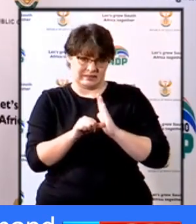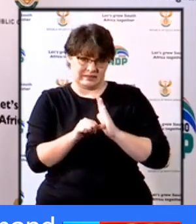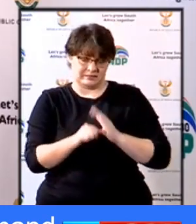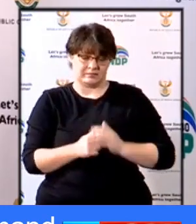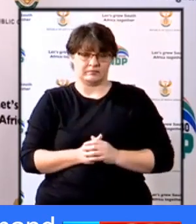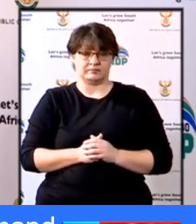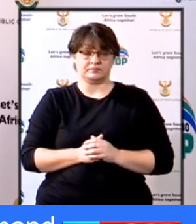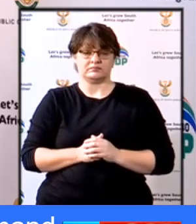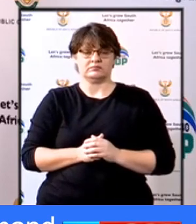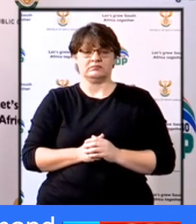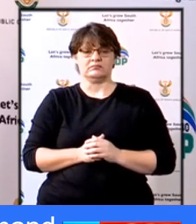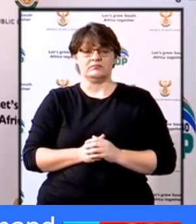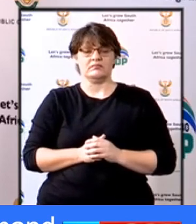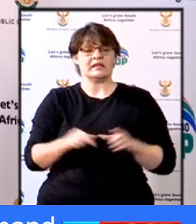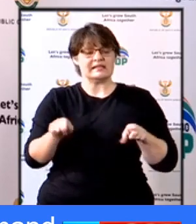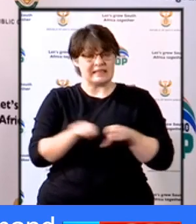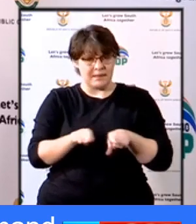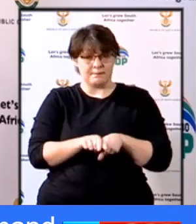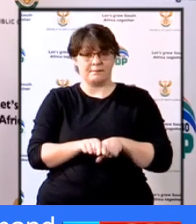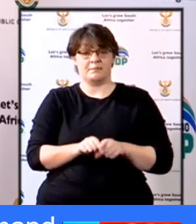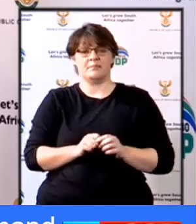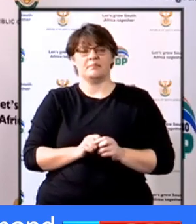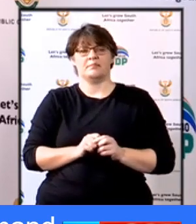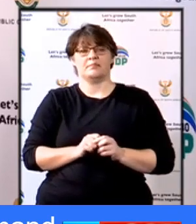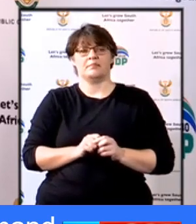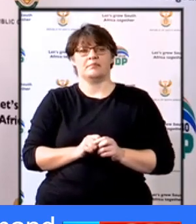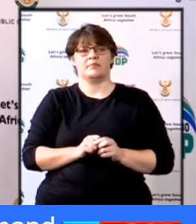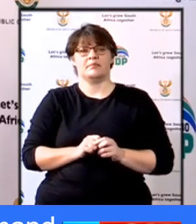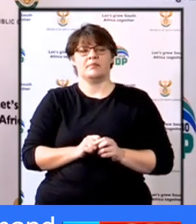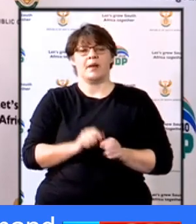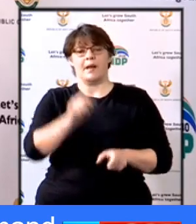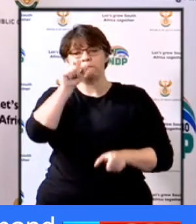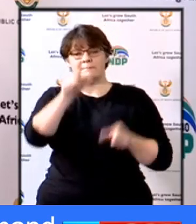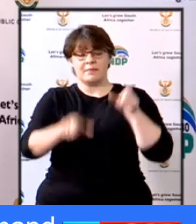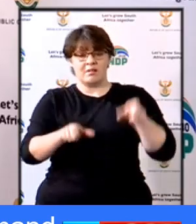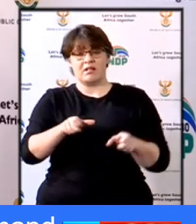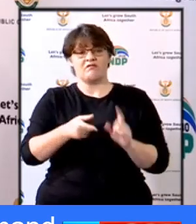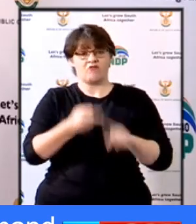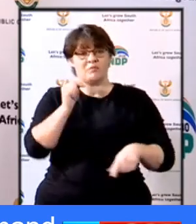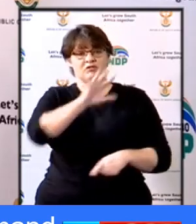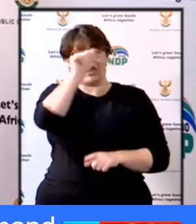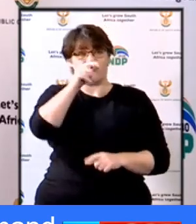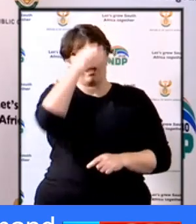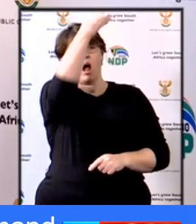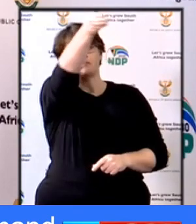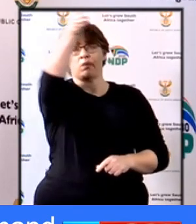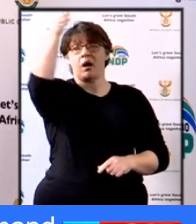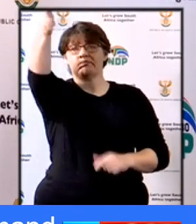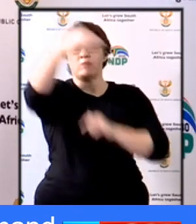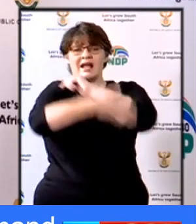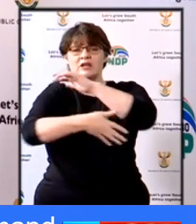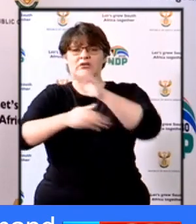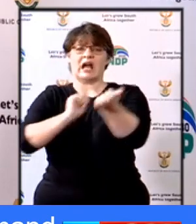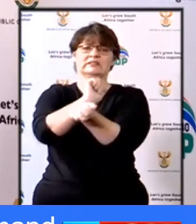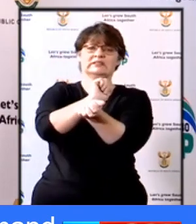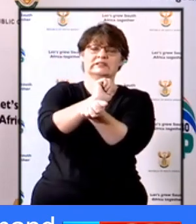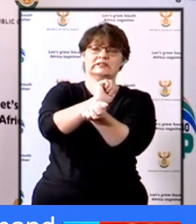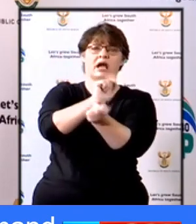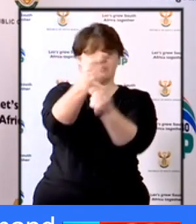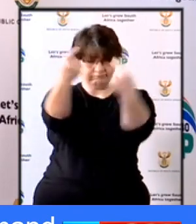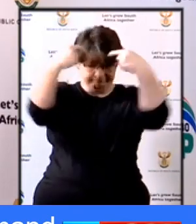important, but also South Africans still coming back home and foreigners leaving the